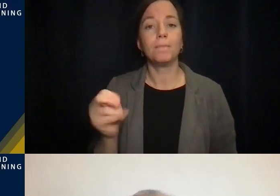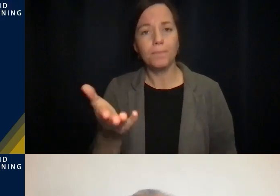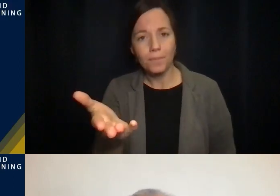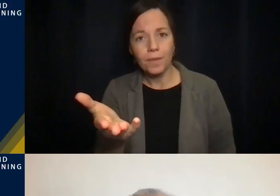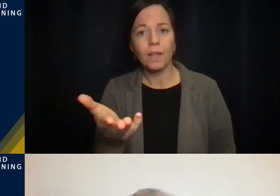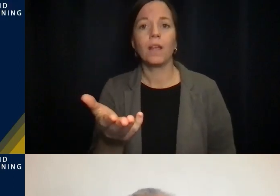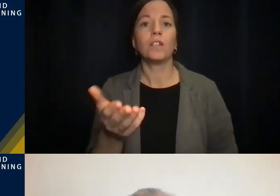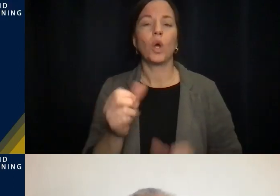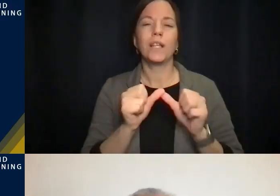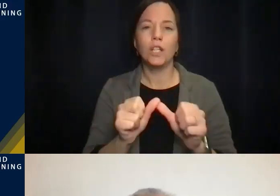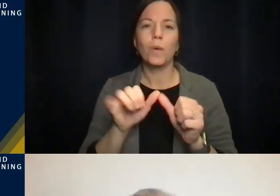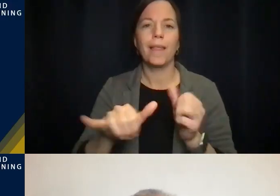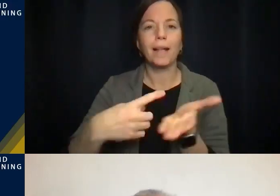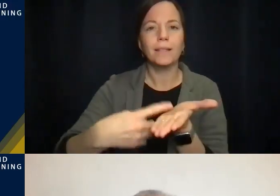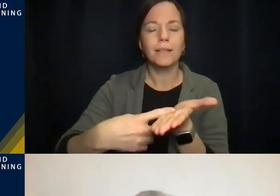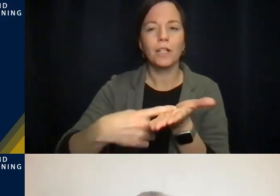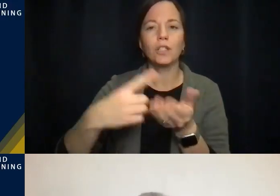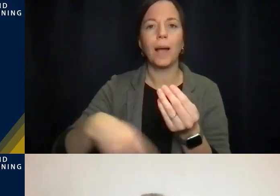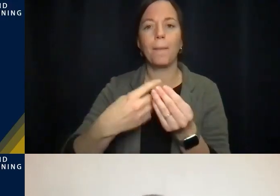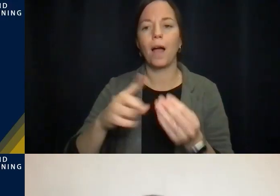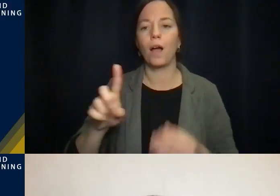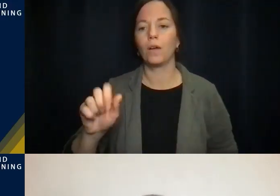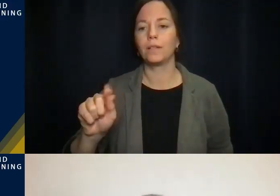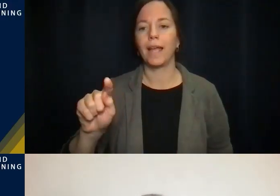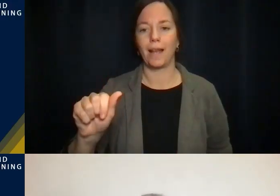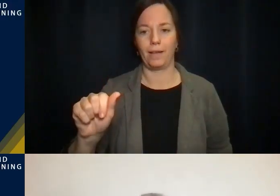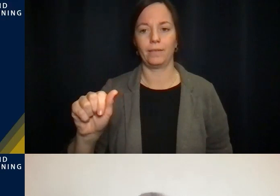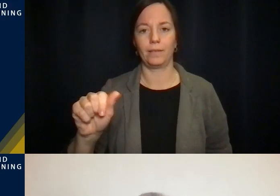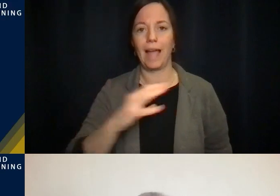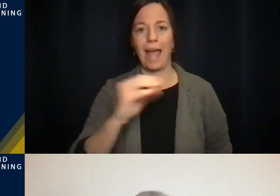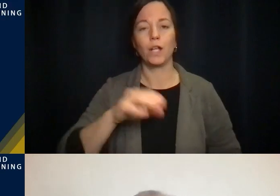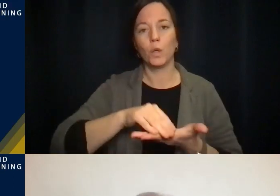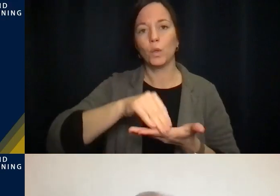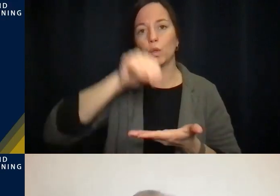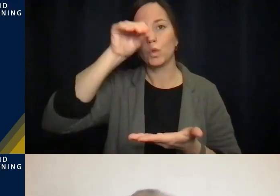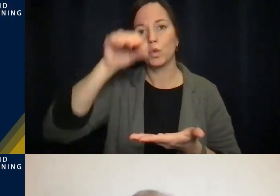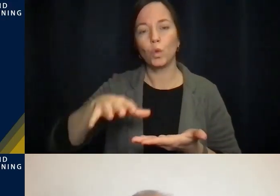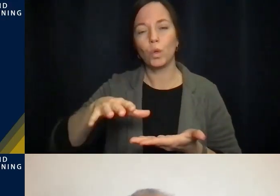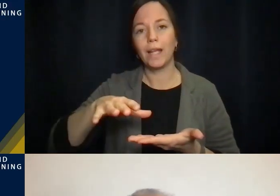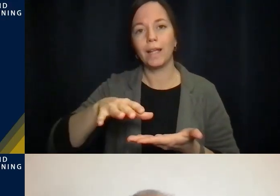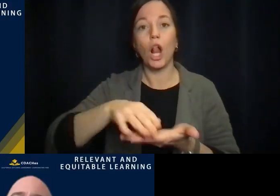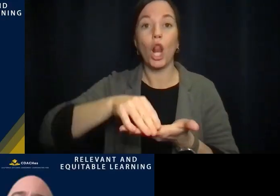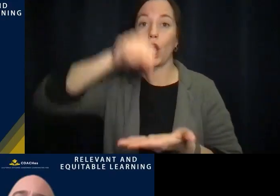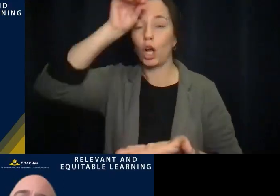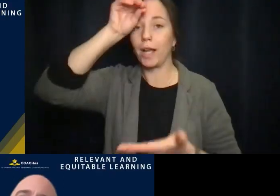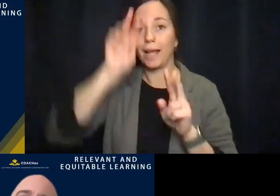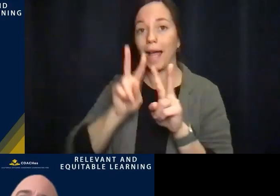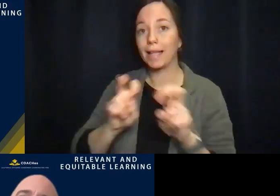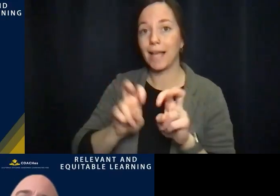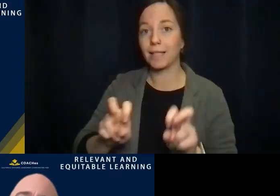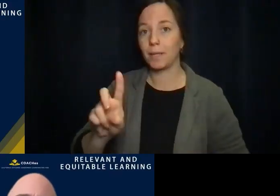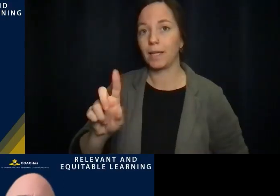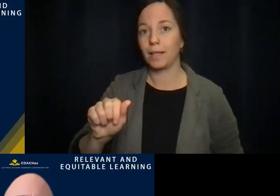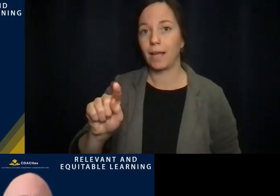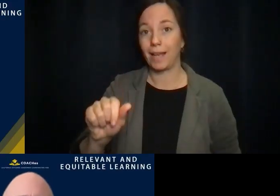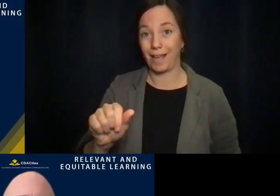the discussion about data and student learning assessment data, you know that we are in